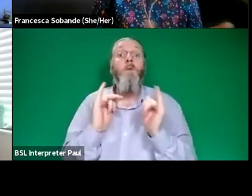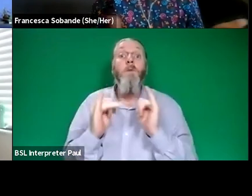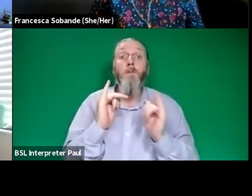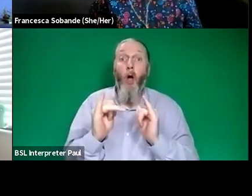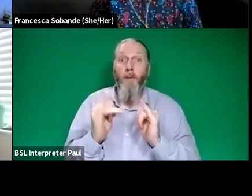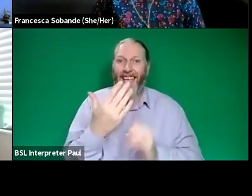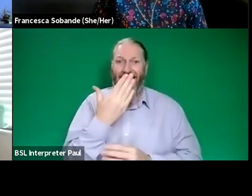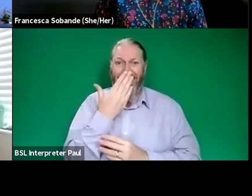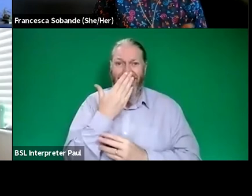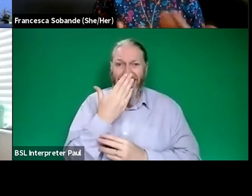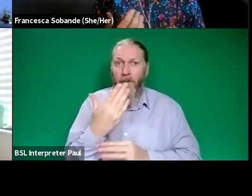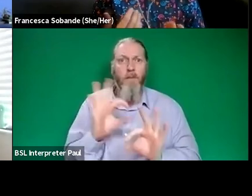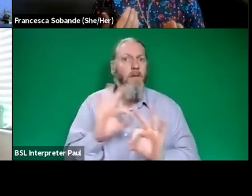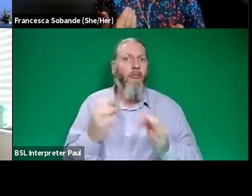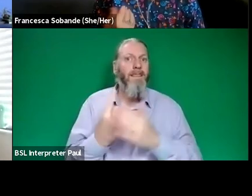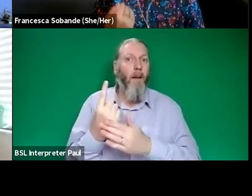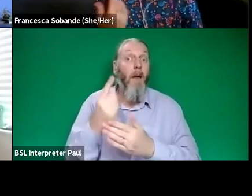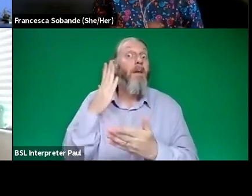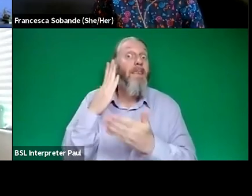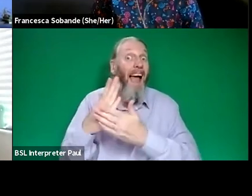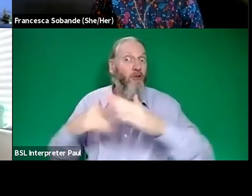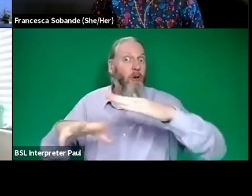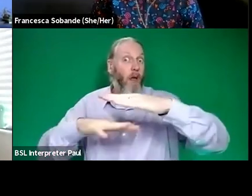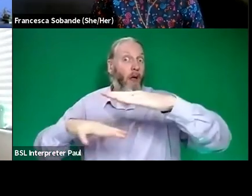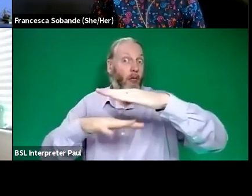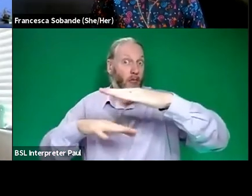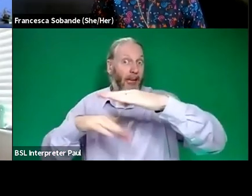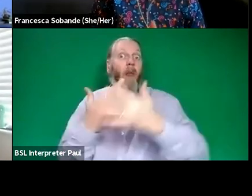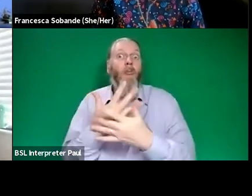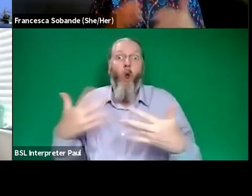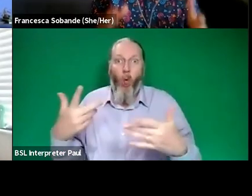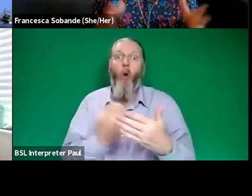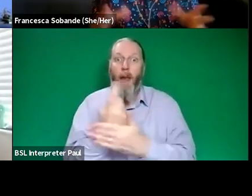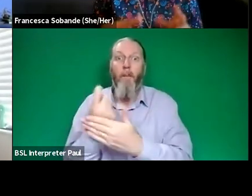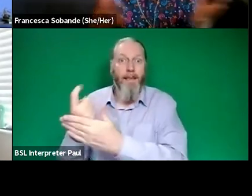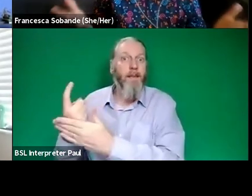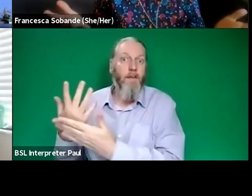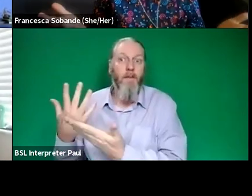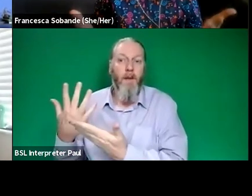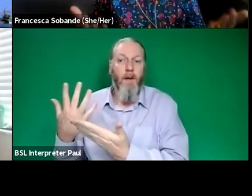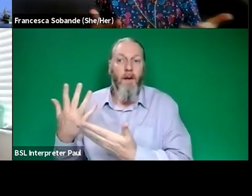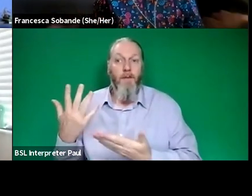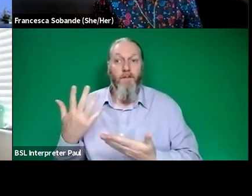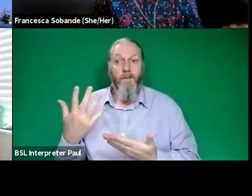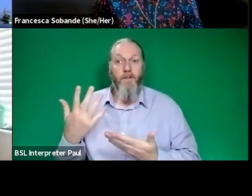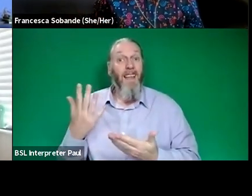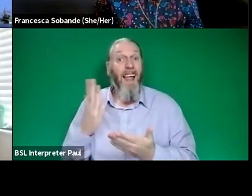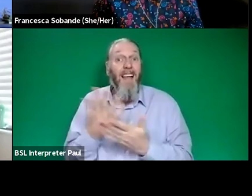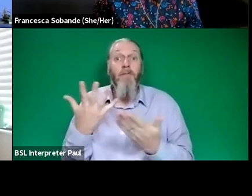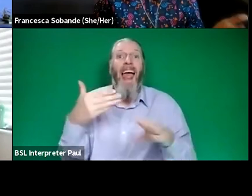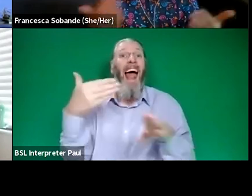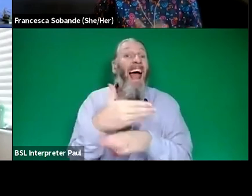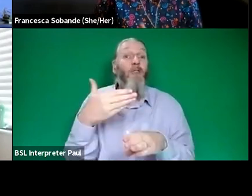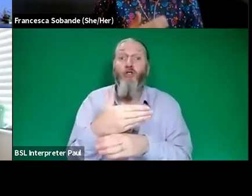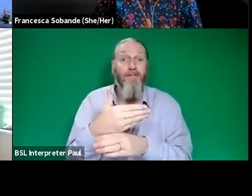isn't occurring when it is, and just being attentive to the fact that action takes so many different forms,